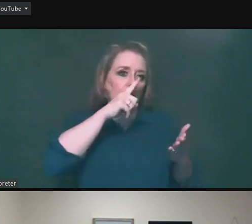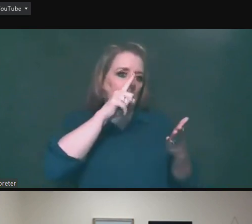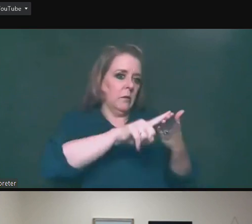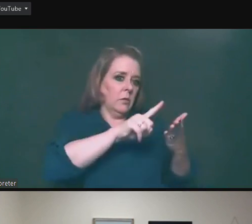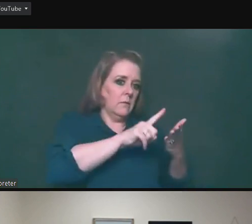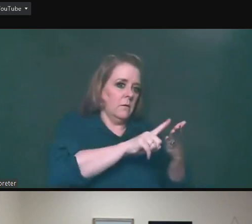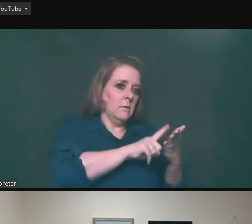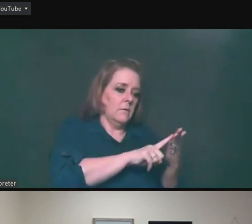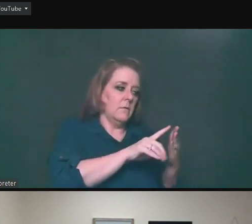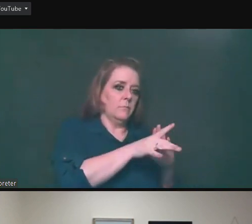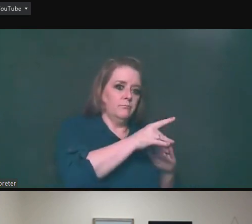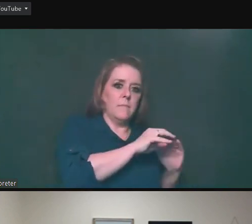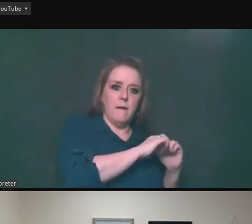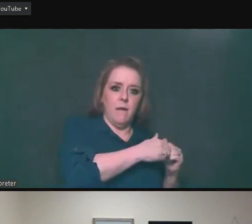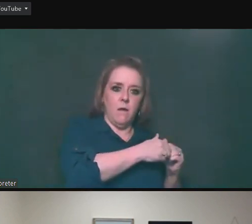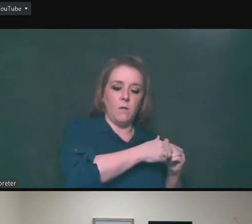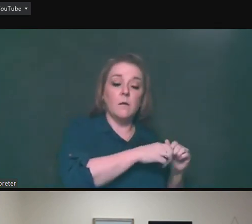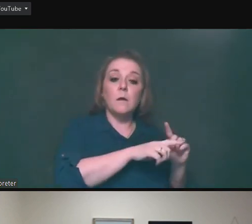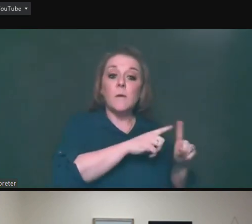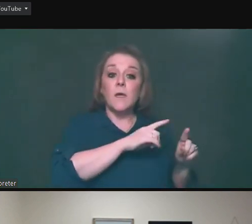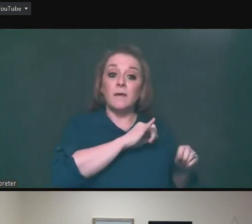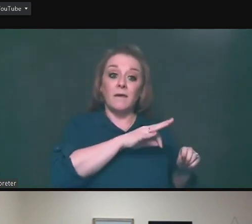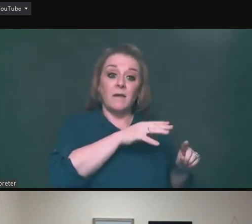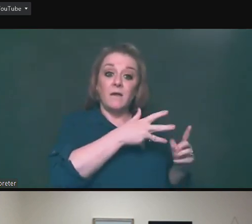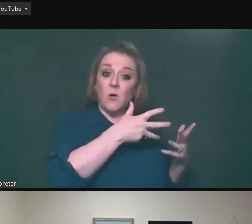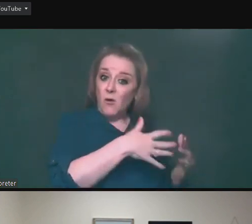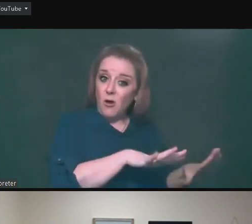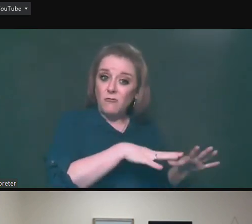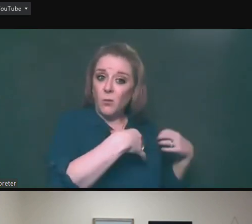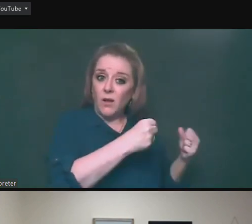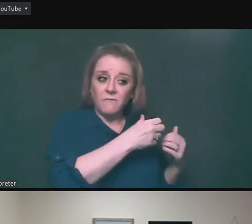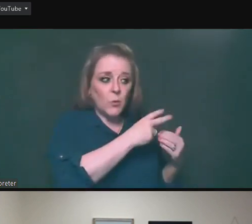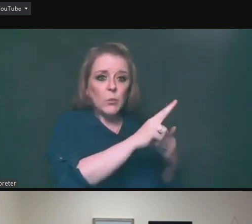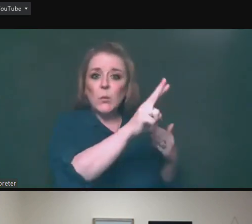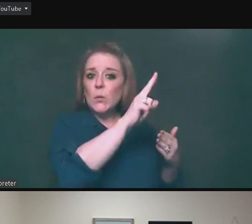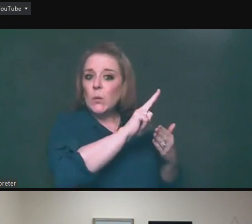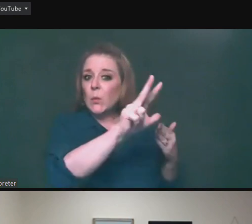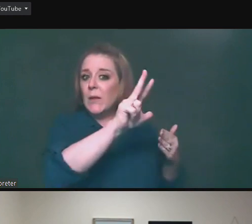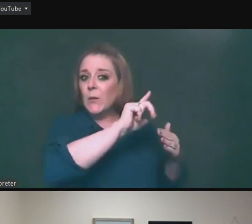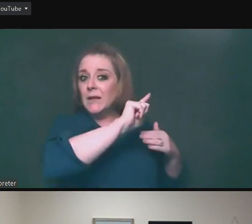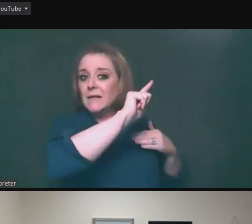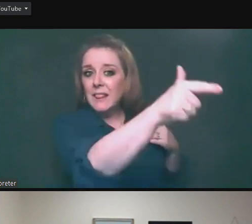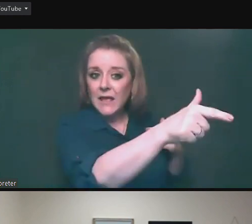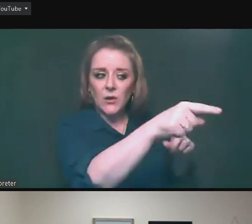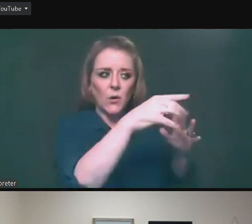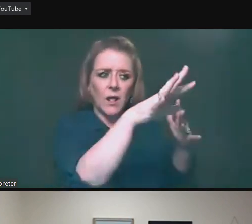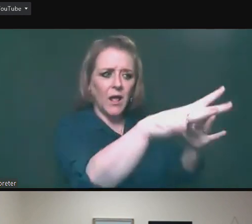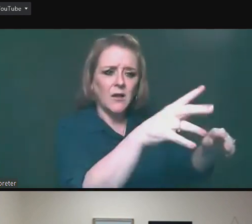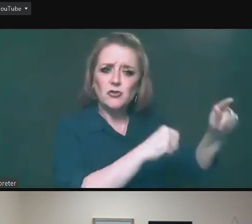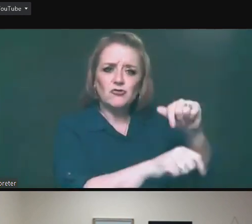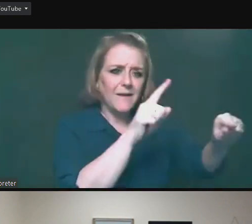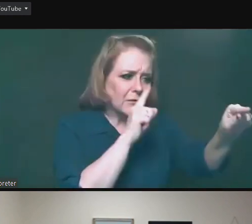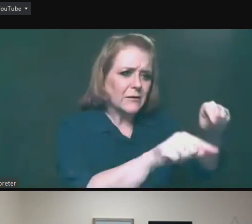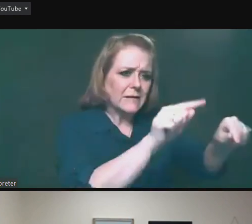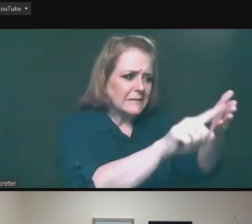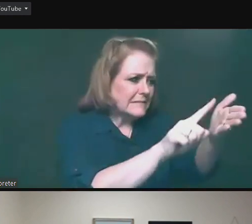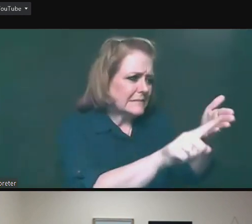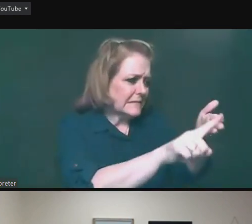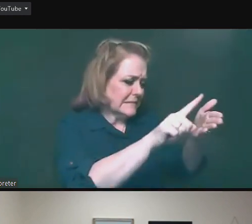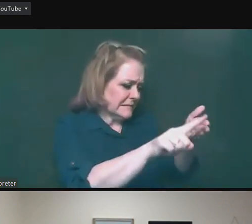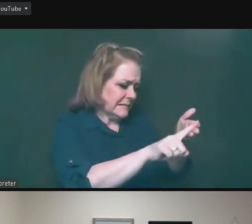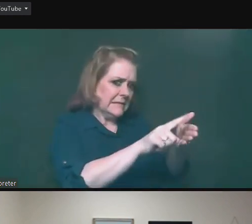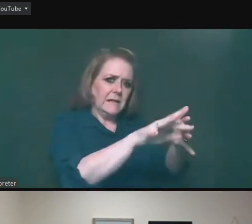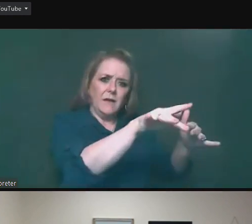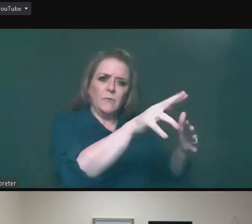3 weeks out is going to be exceedingly difficult to try to find who all they were in contact with, the 3